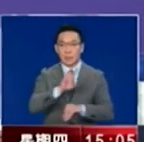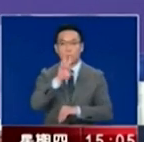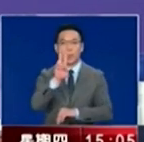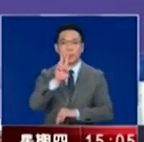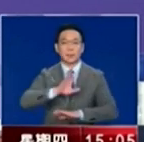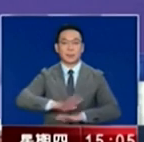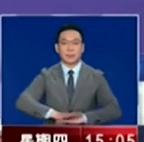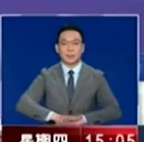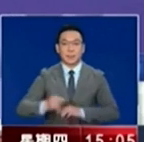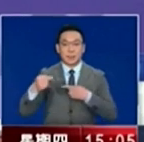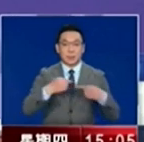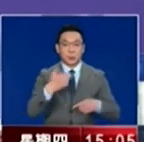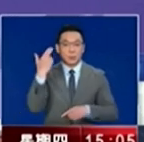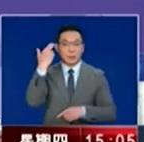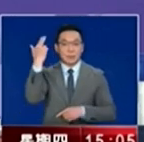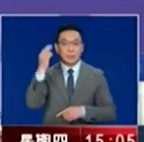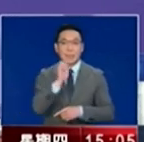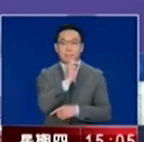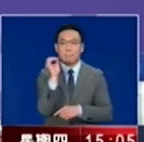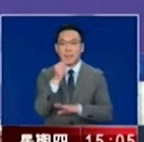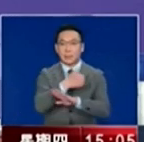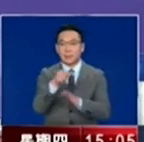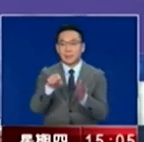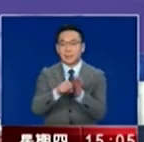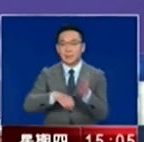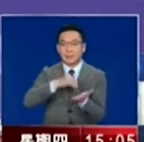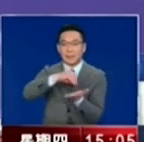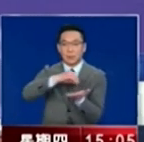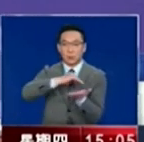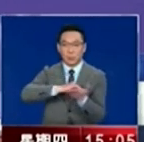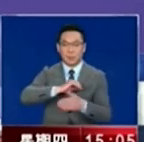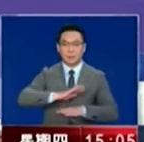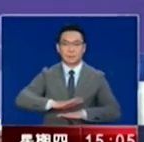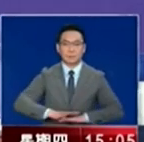policy of protecting human rights may not be applied to some of these Asian people.